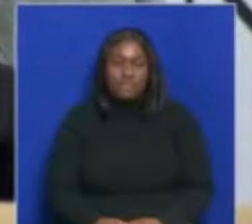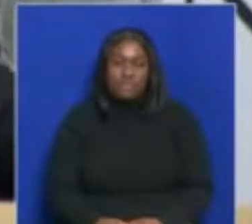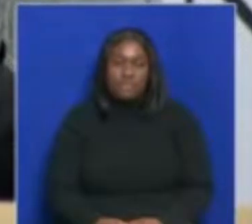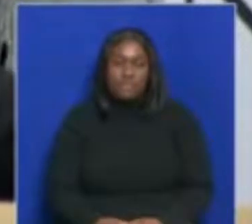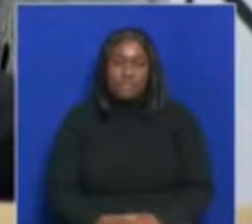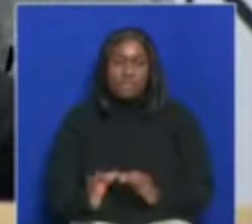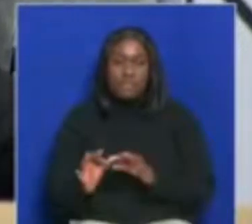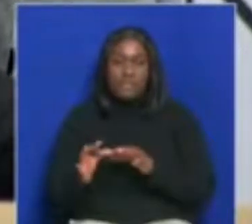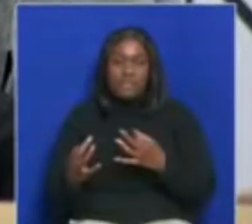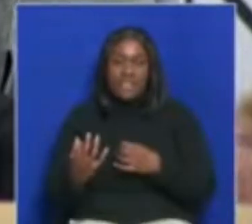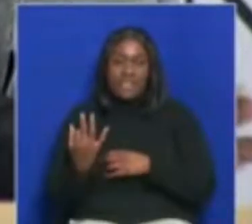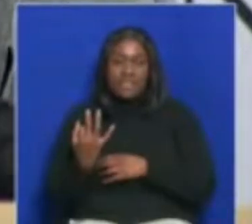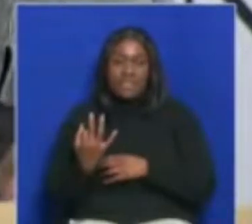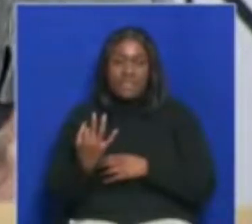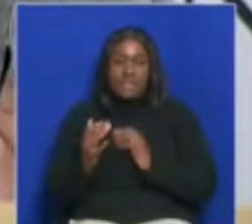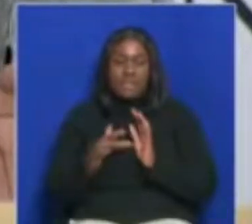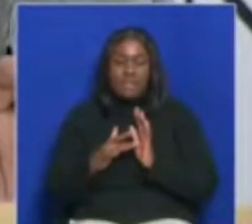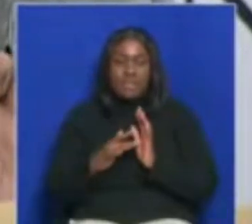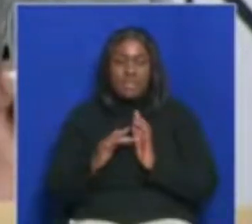1246.